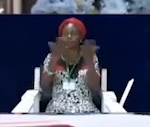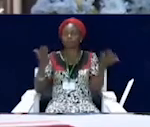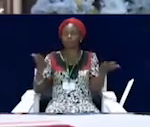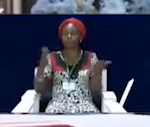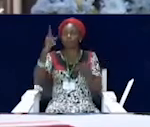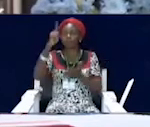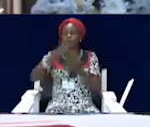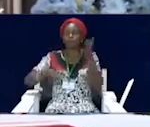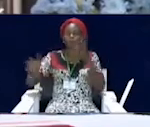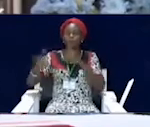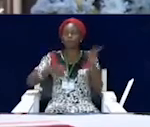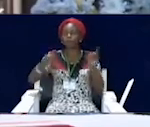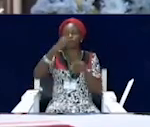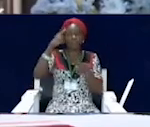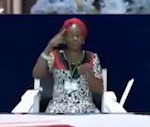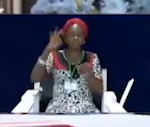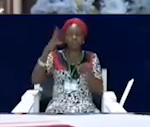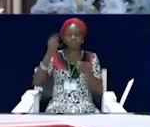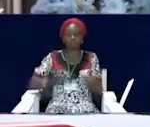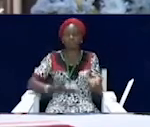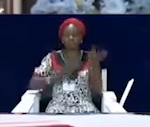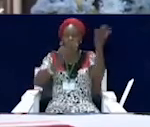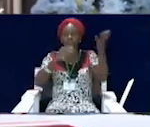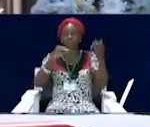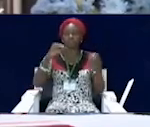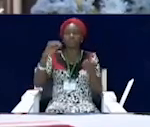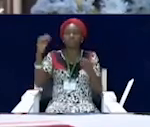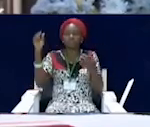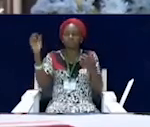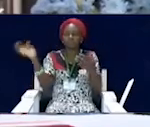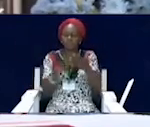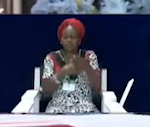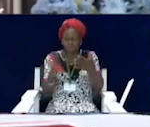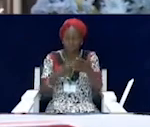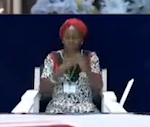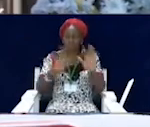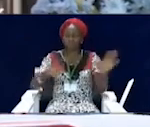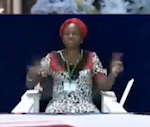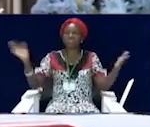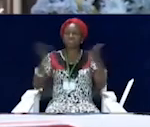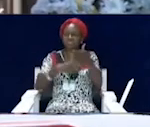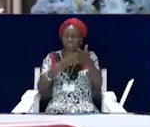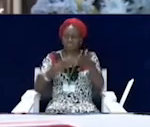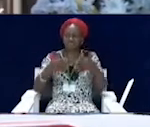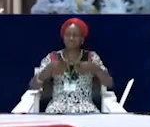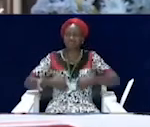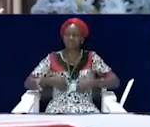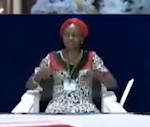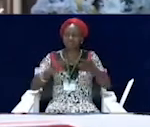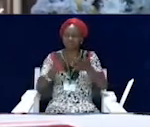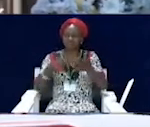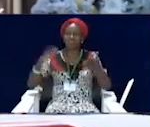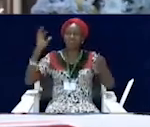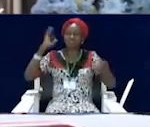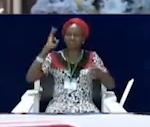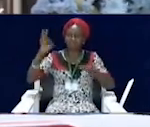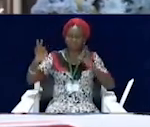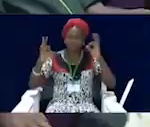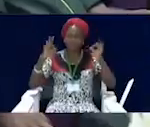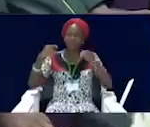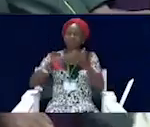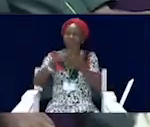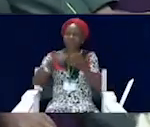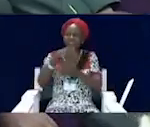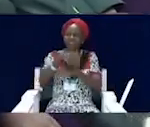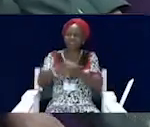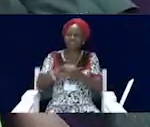what do you think of the presentations of the children and the teenagers tonight?